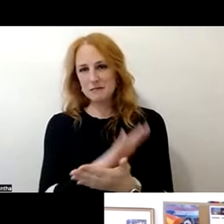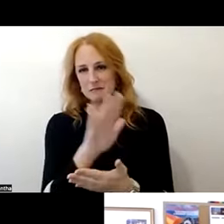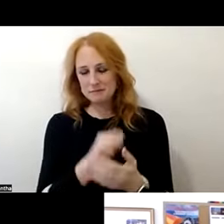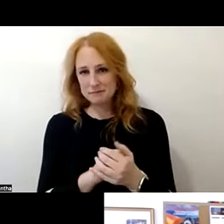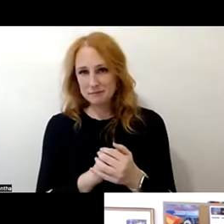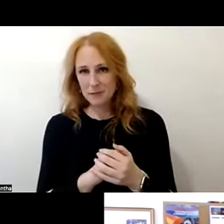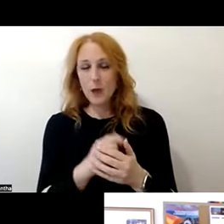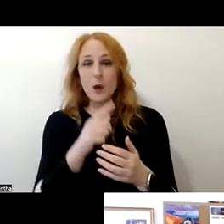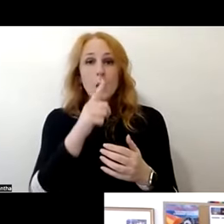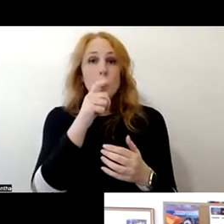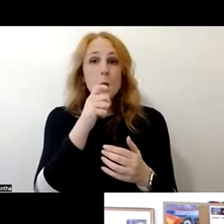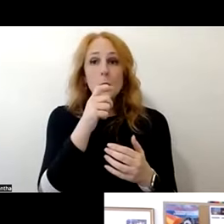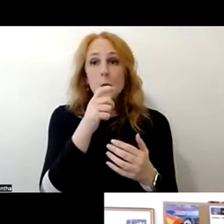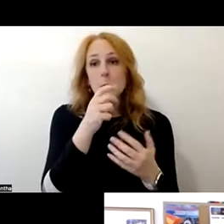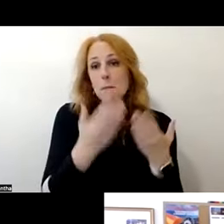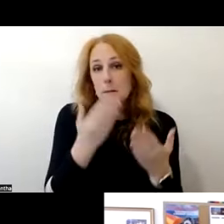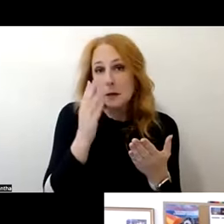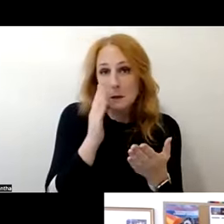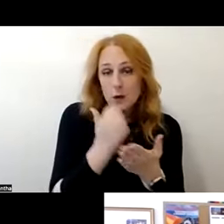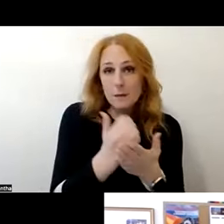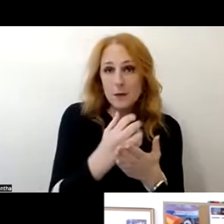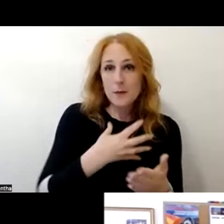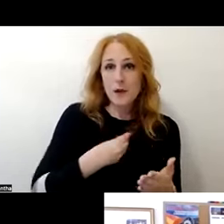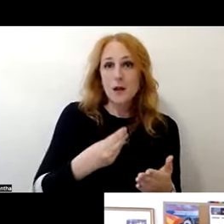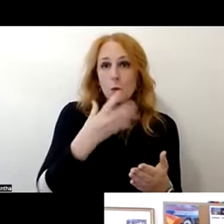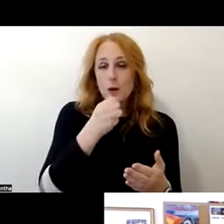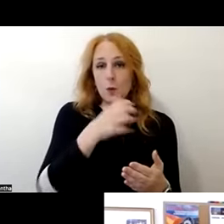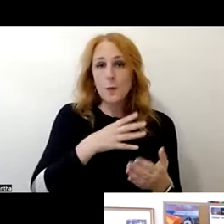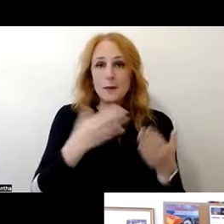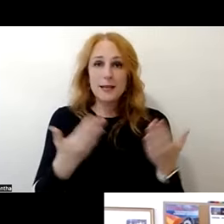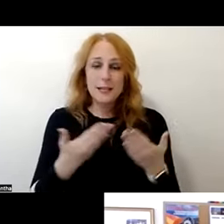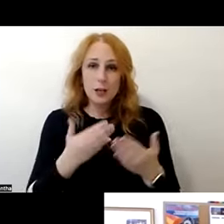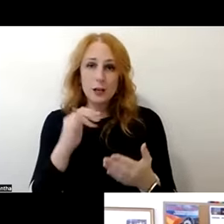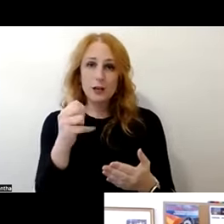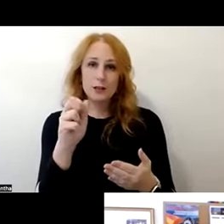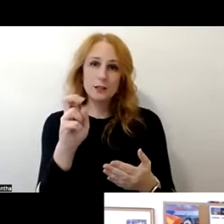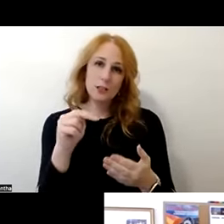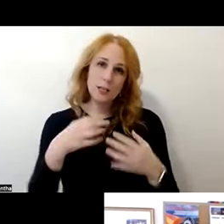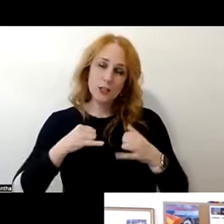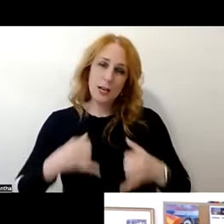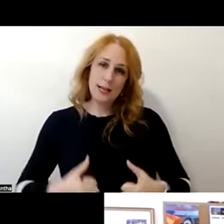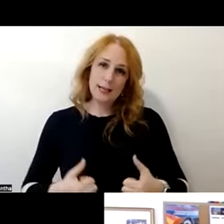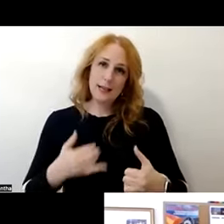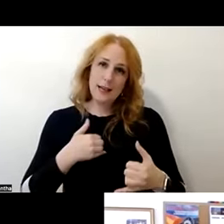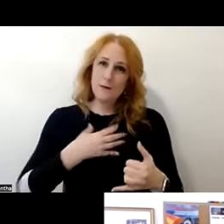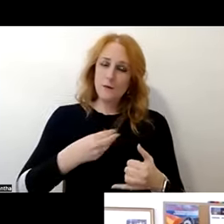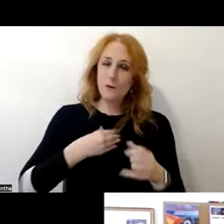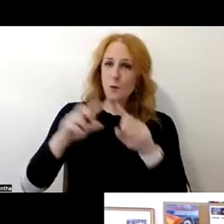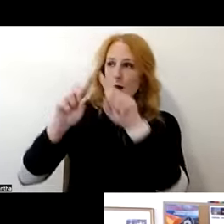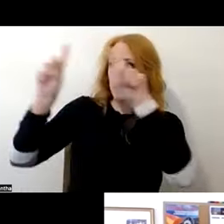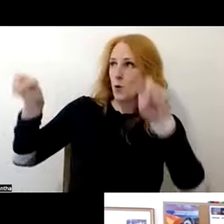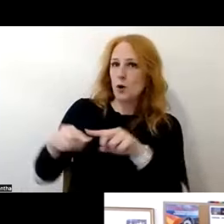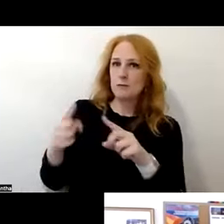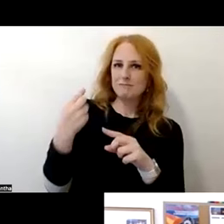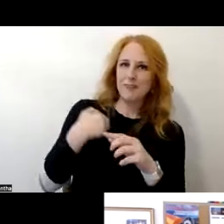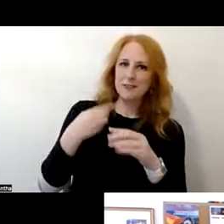For those for whom this may be helpful, I'm a white woman sitting here in a jean jacket in front of a whiteboard with a few math equations on